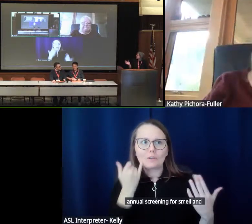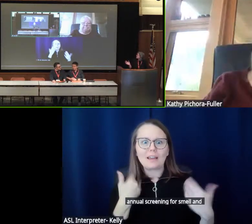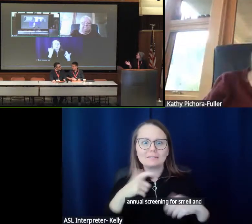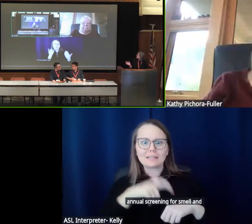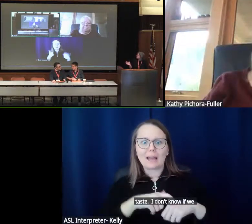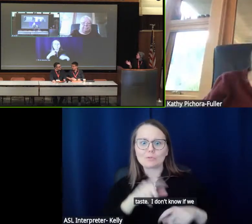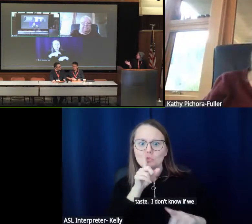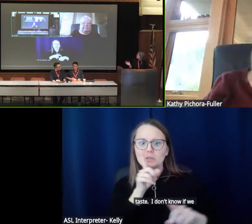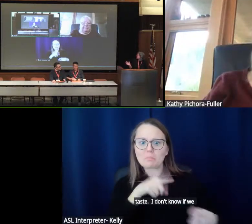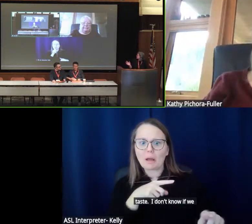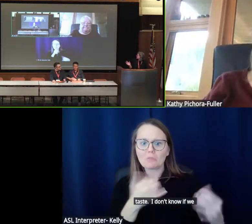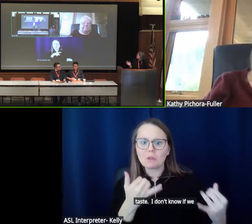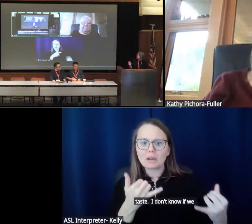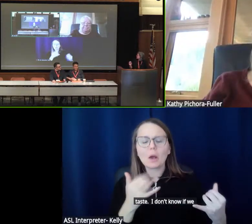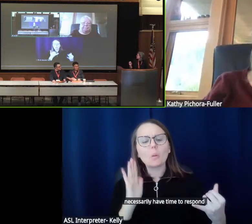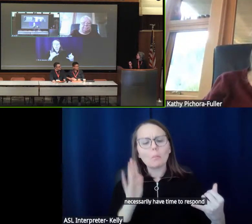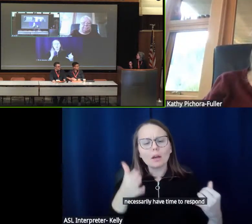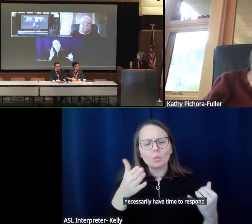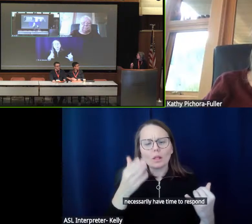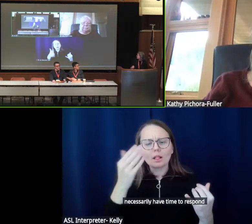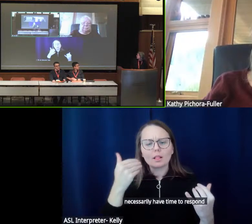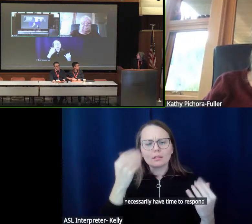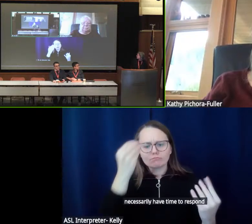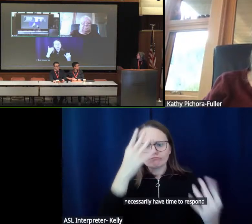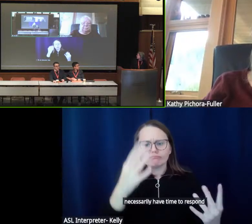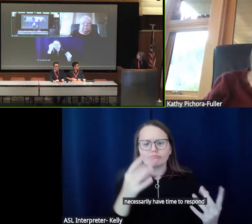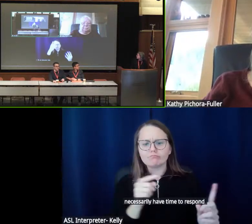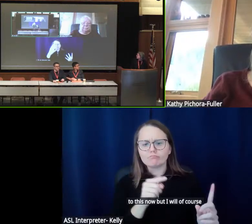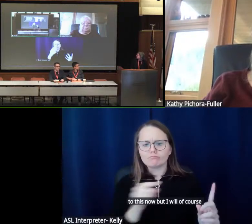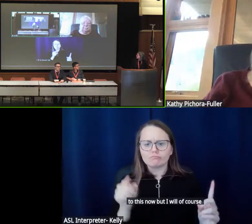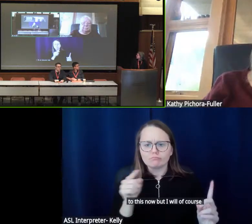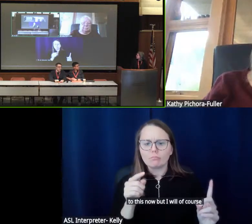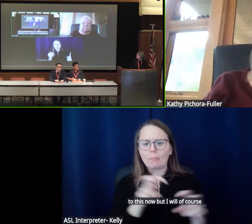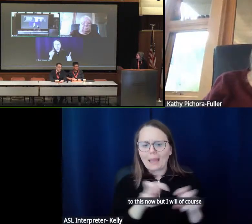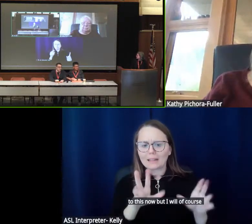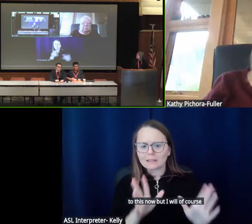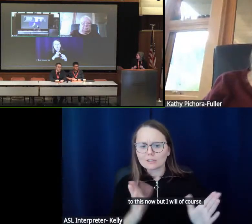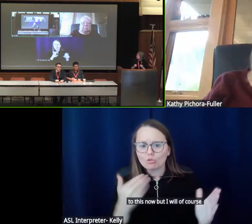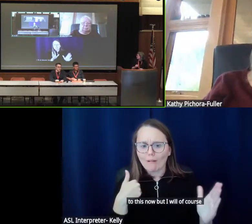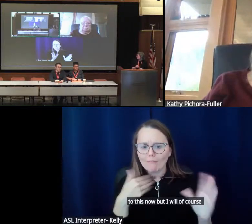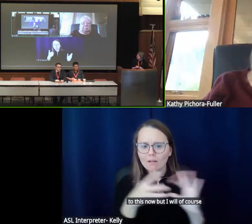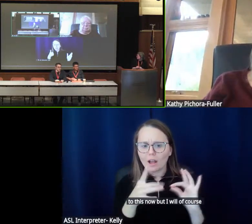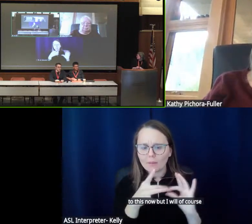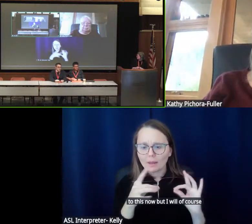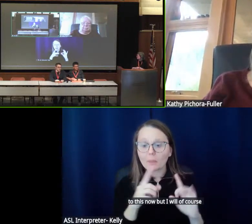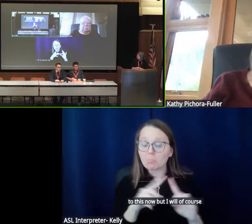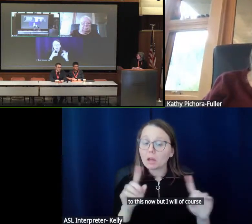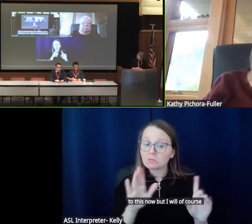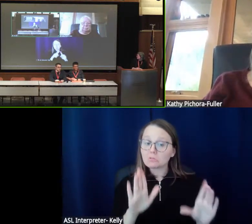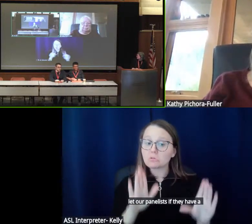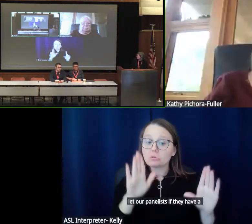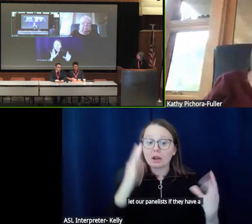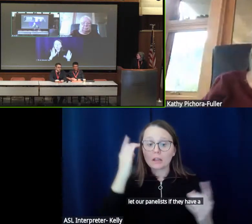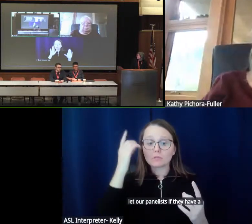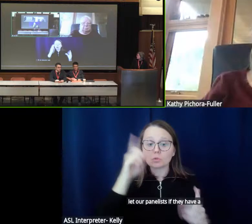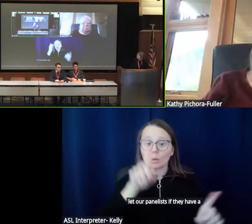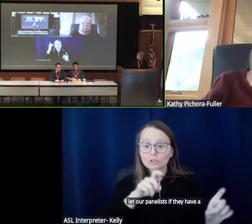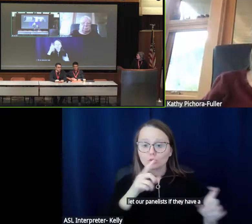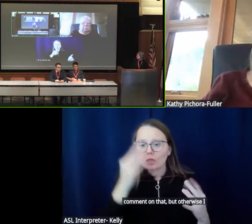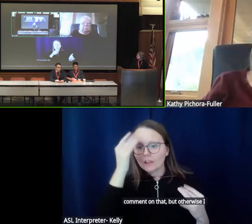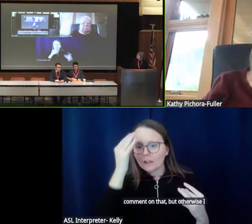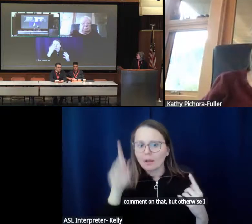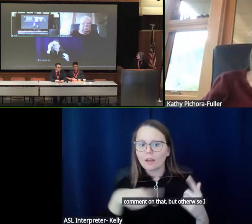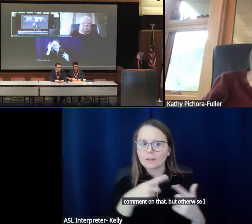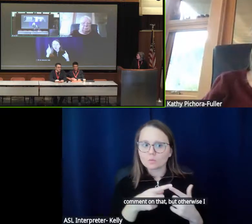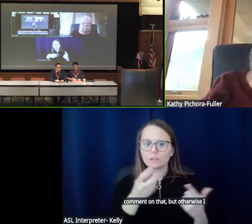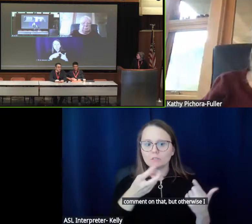I will, of course, let our panelists, if they have a comment on that. But otherwise, I think that's a great question to think about as we move into our